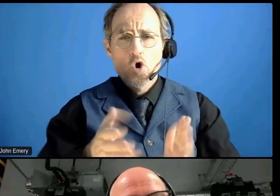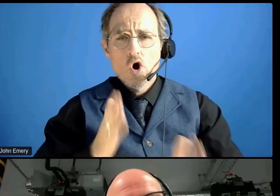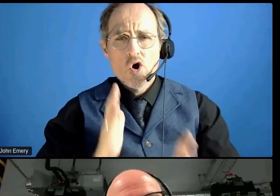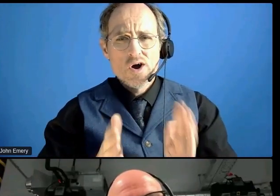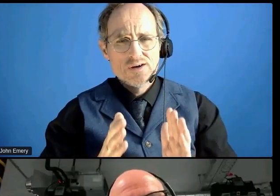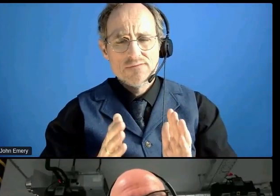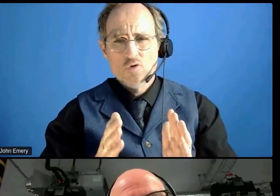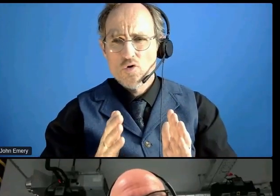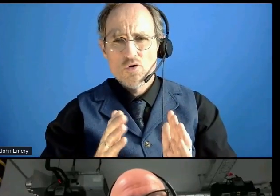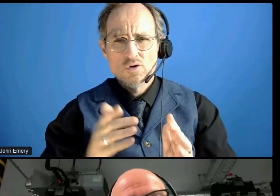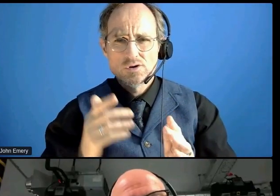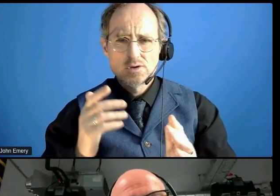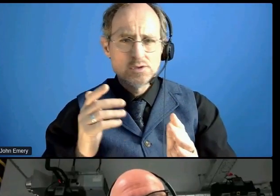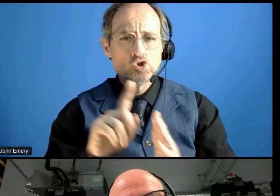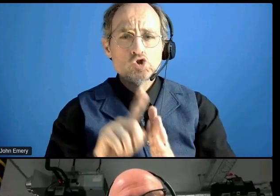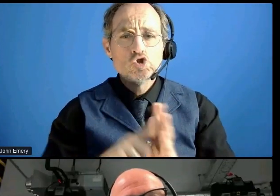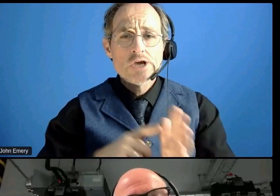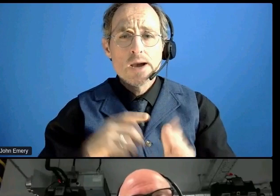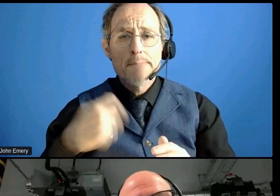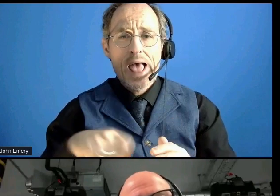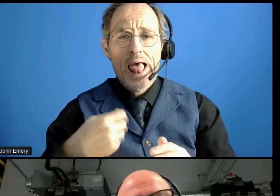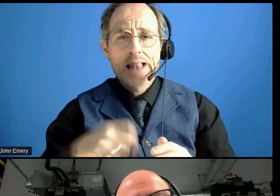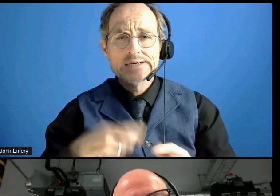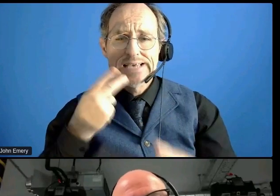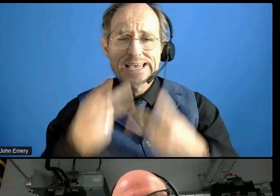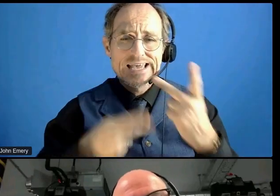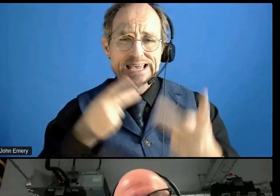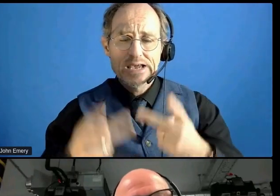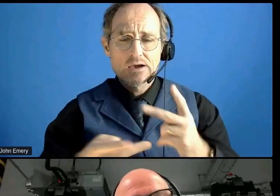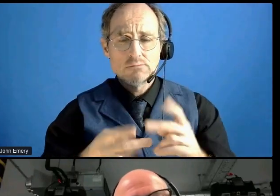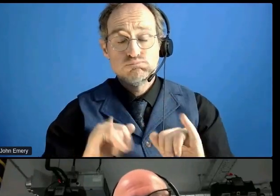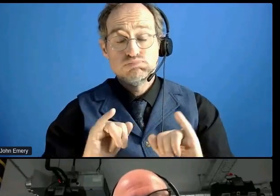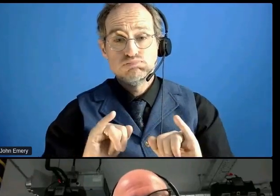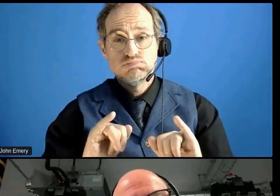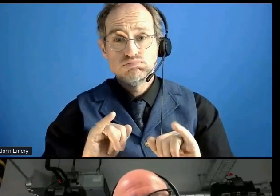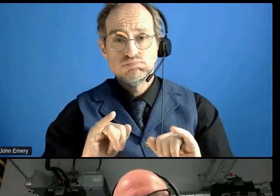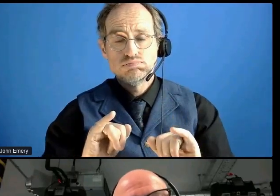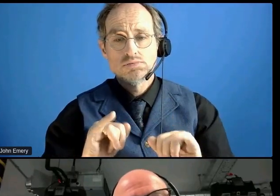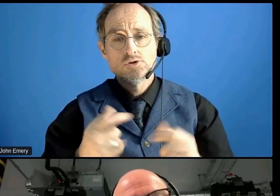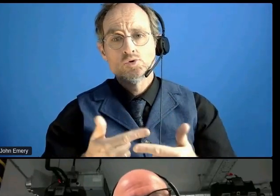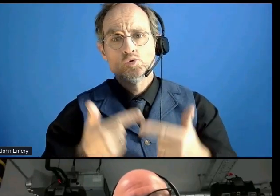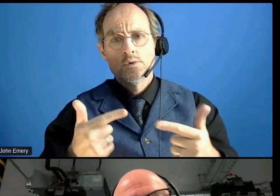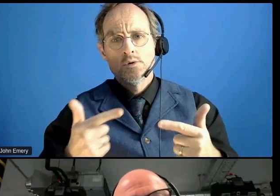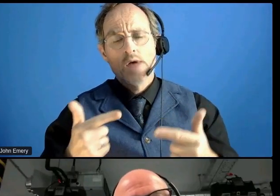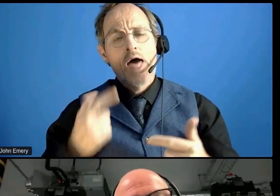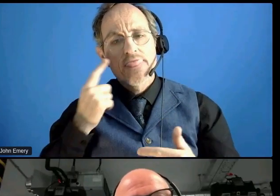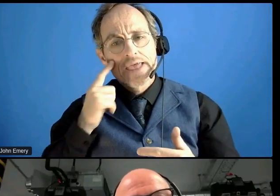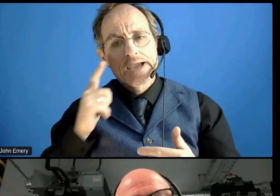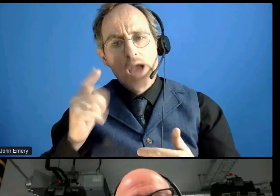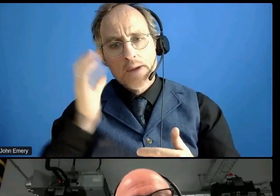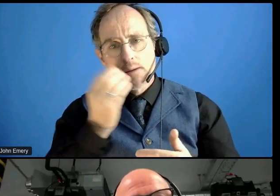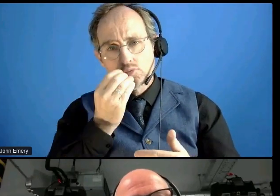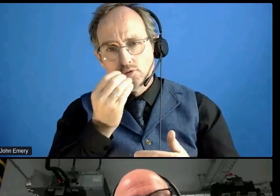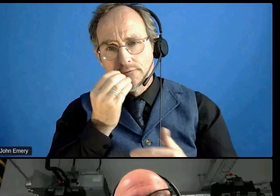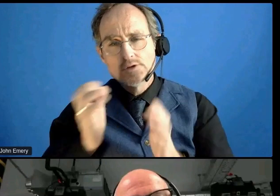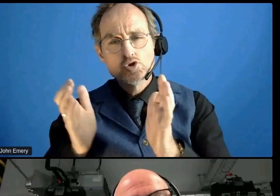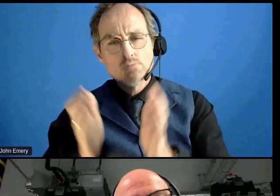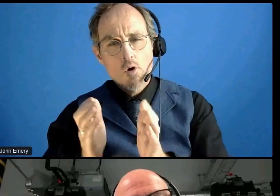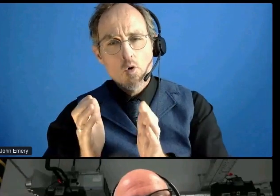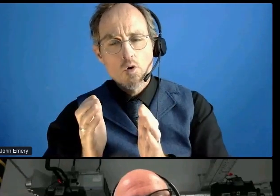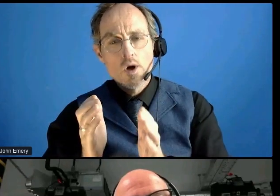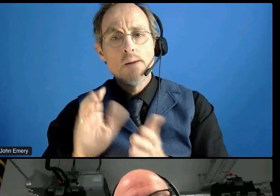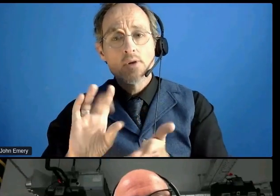and breakfast, micro business, small organization. What are they going to take away from a conversation like this? How do they turn that into something practical?